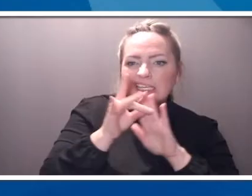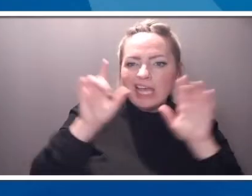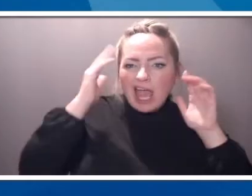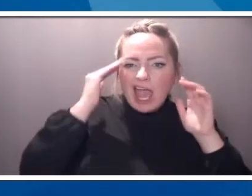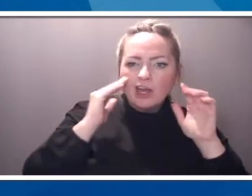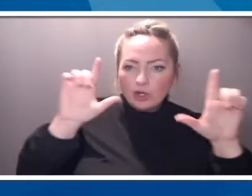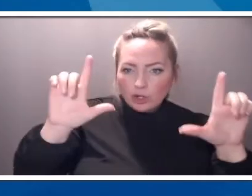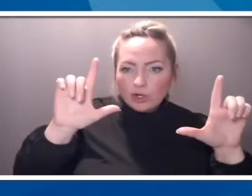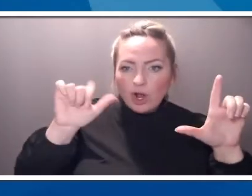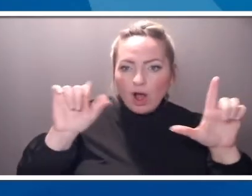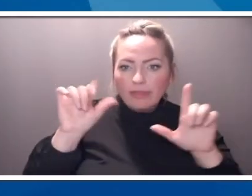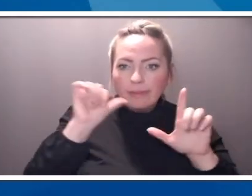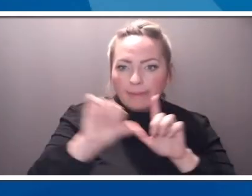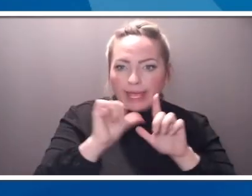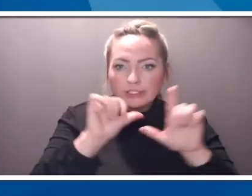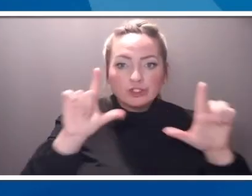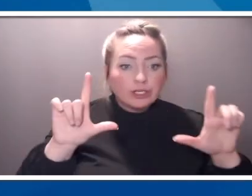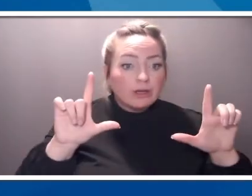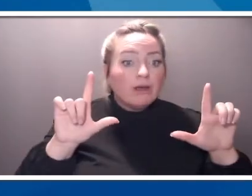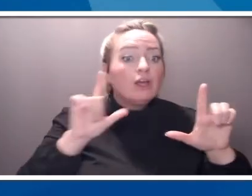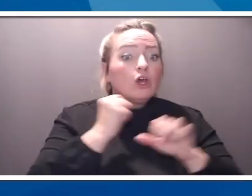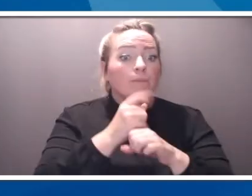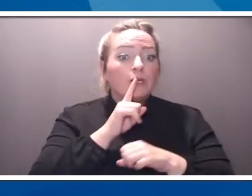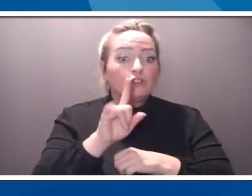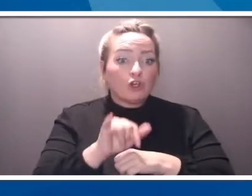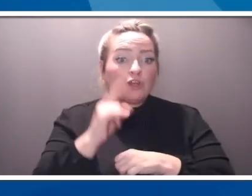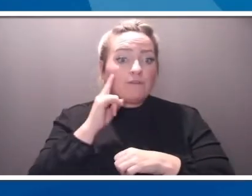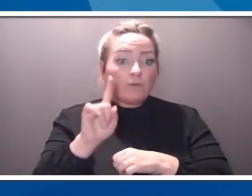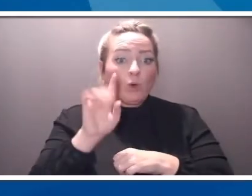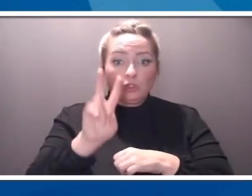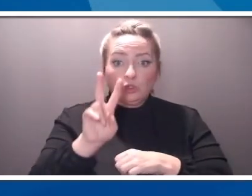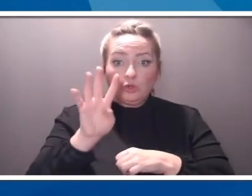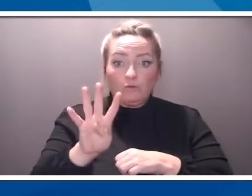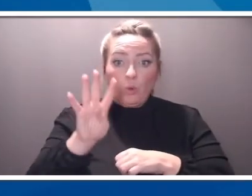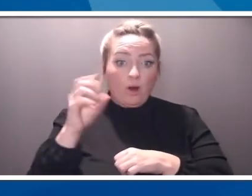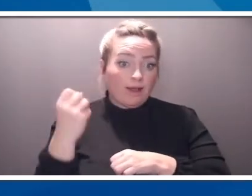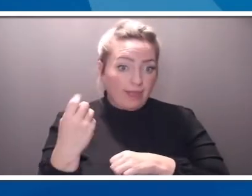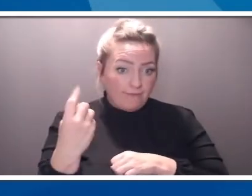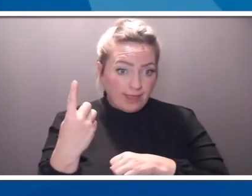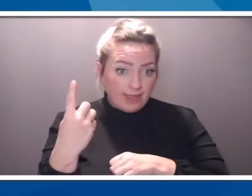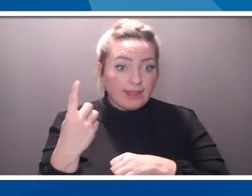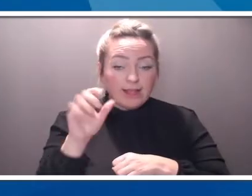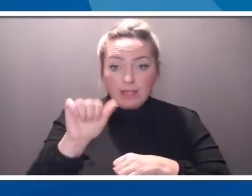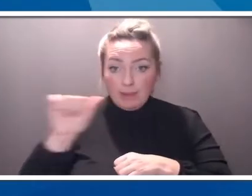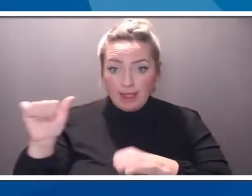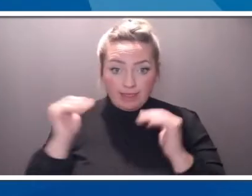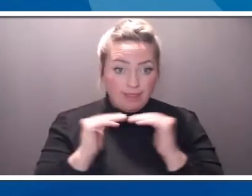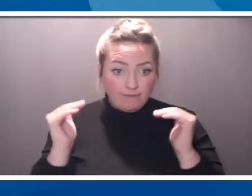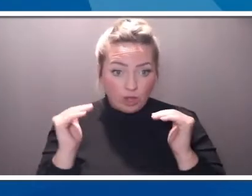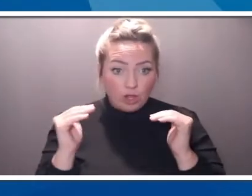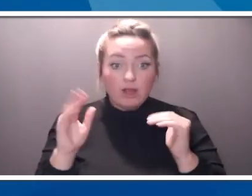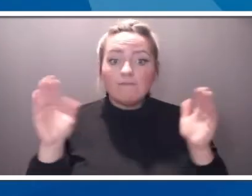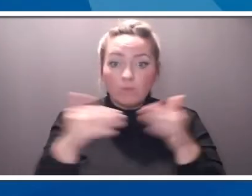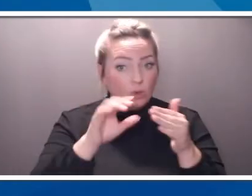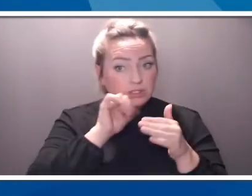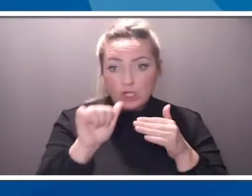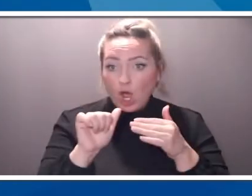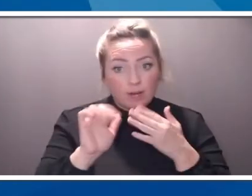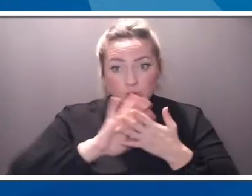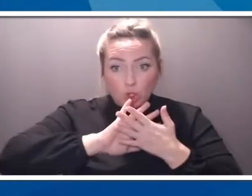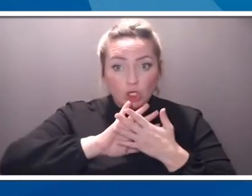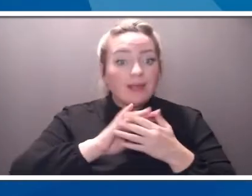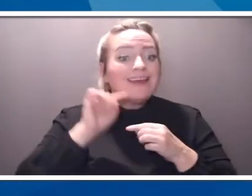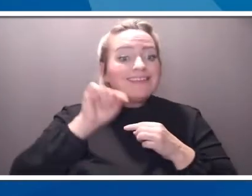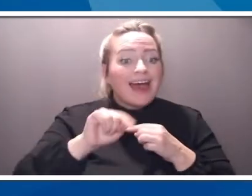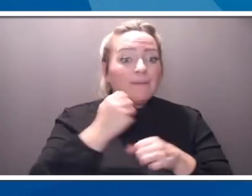this sticky header that you've got in your page. And you want to make sure for 2.4.11 at the AA